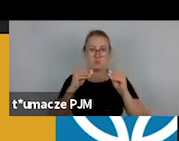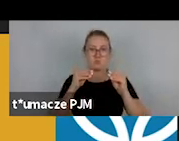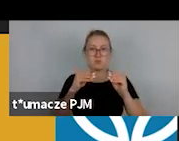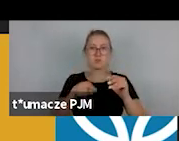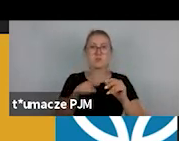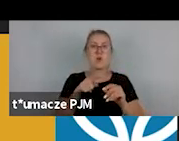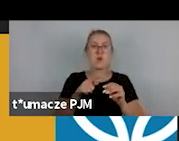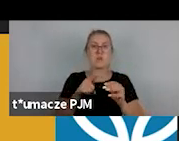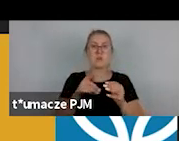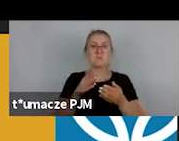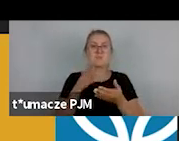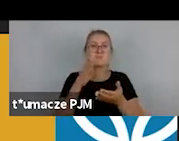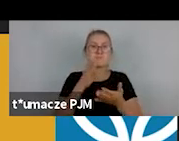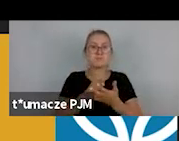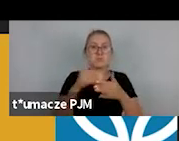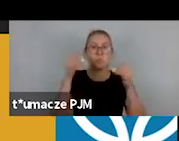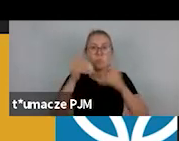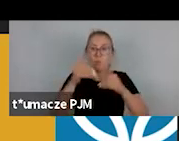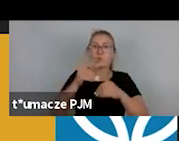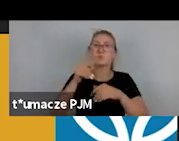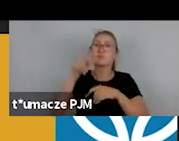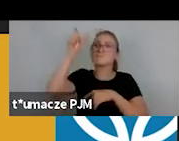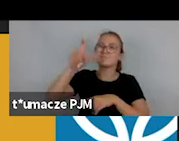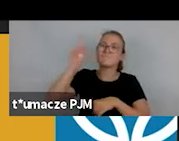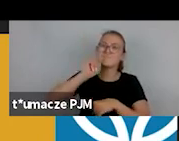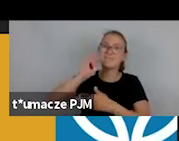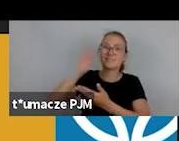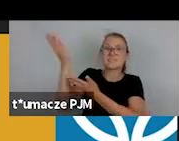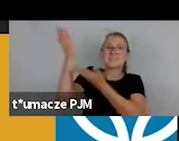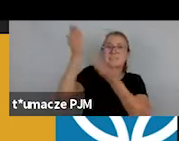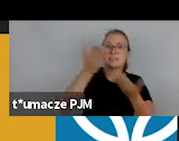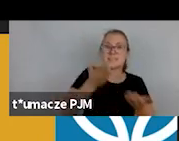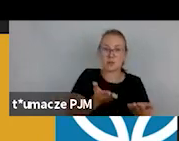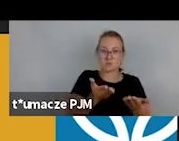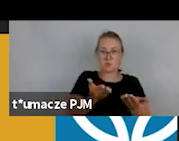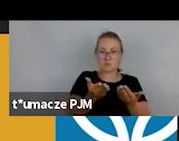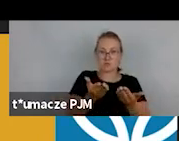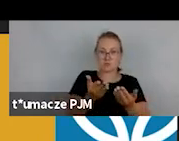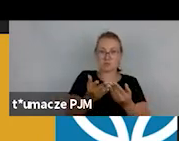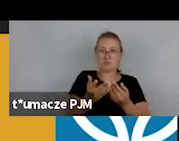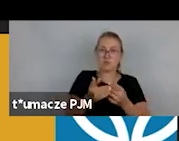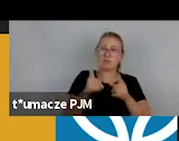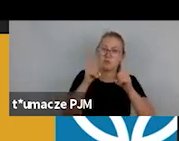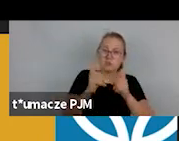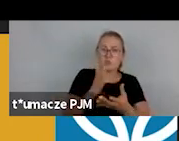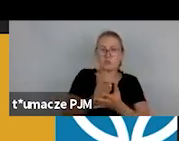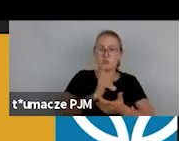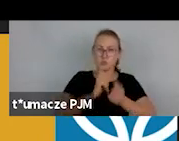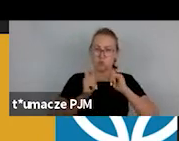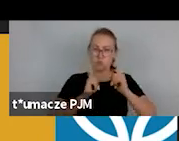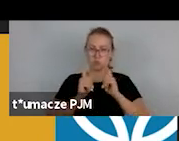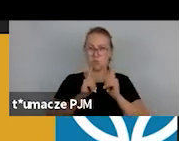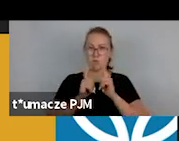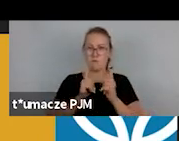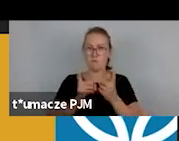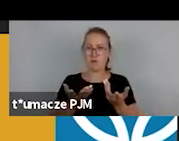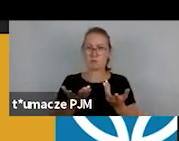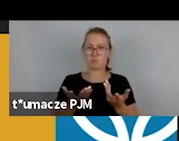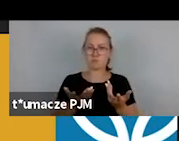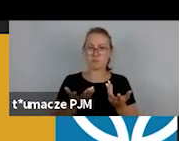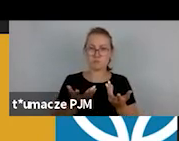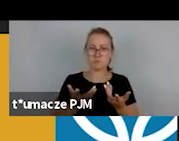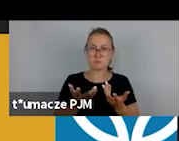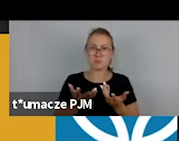to work with any community, how to invite them to sit across the table. Yeah, so I think it depends on